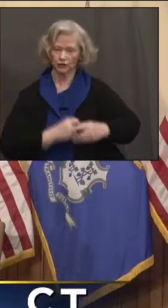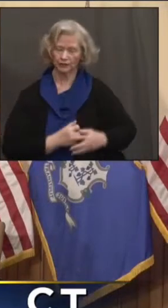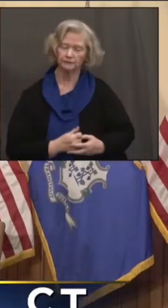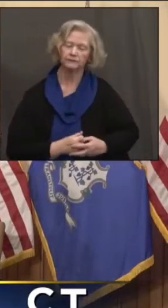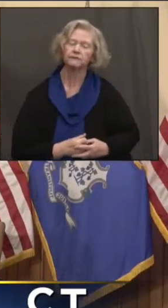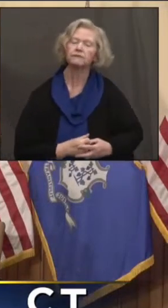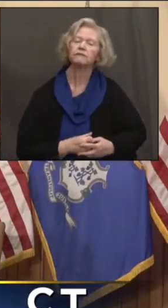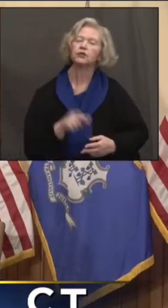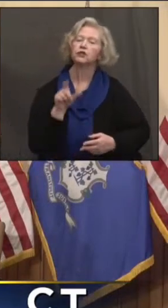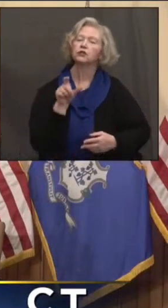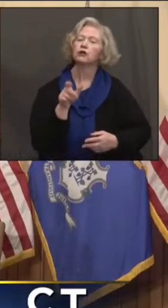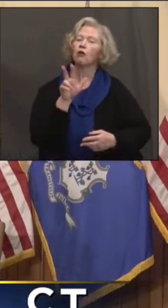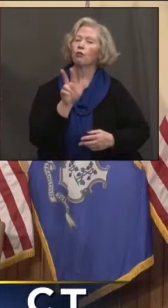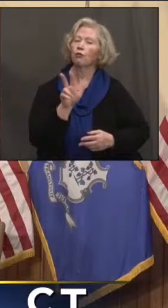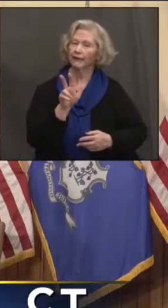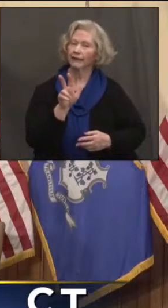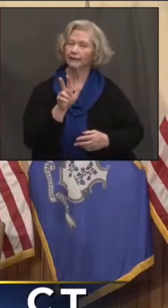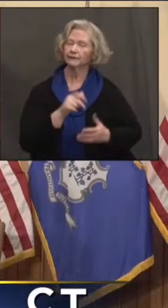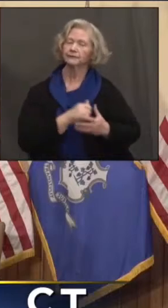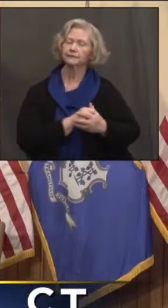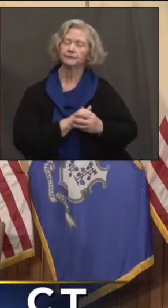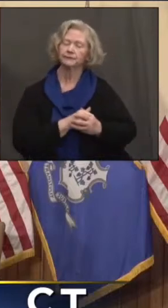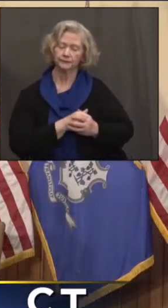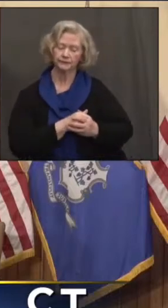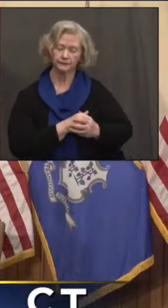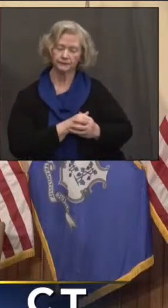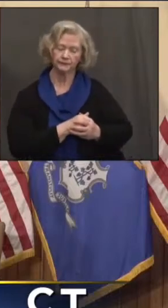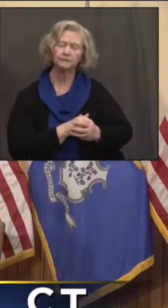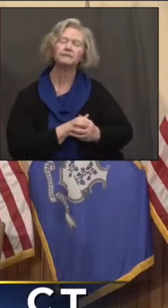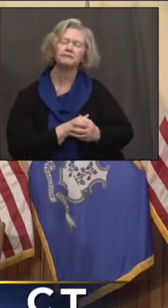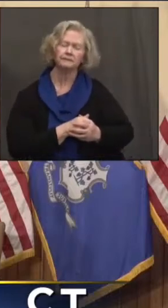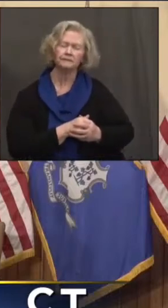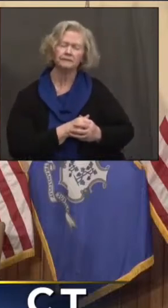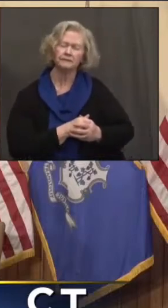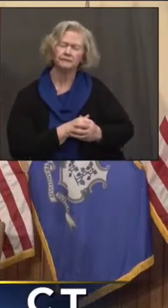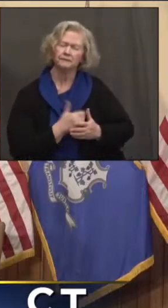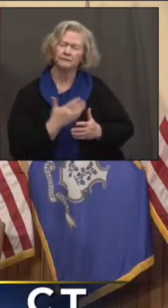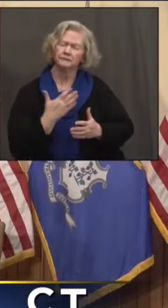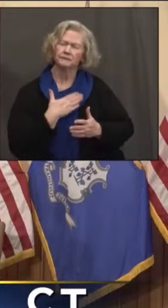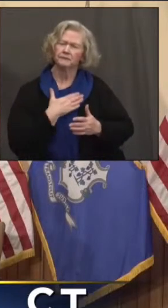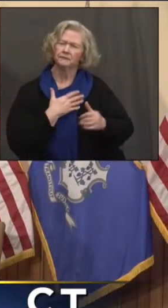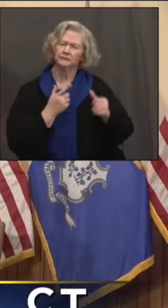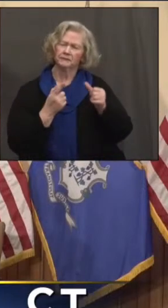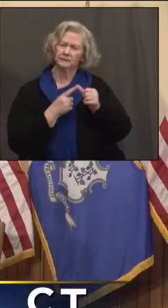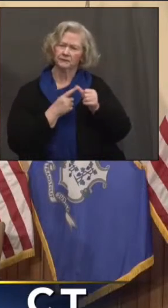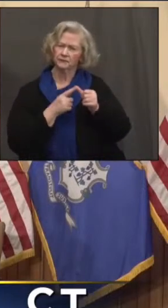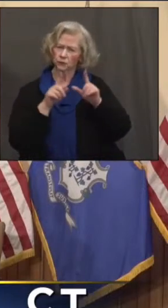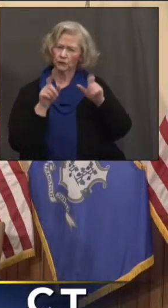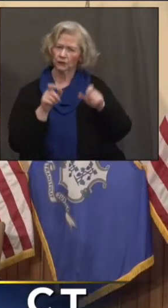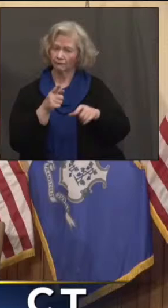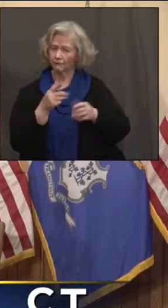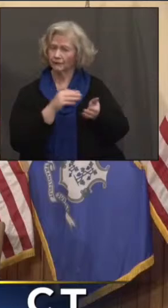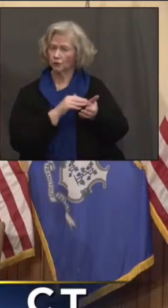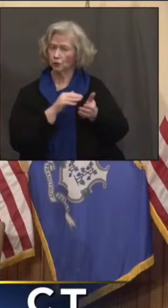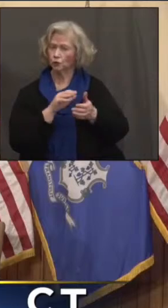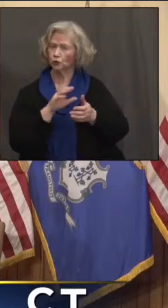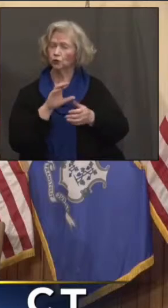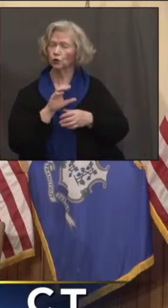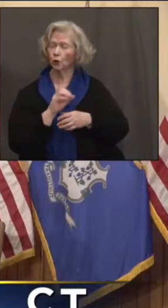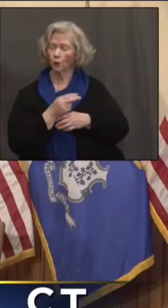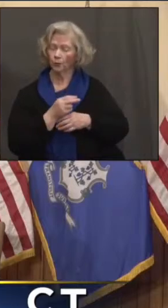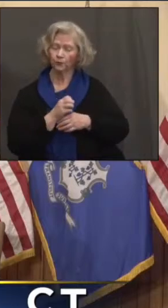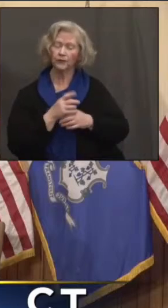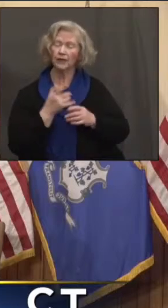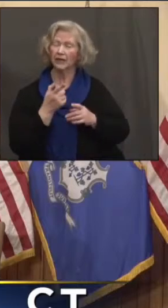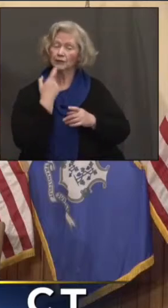Channel 3 Eyewitness News. Yes, I guess my first question will be for Dr. Ko, based off of what